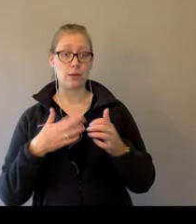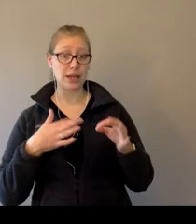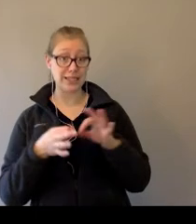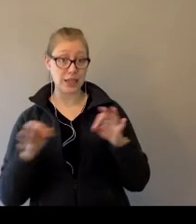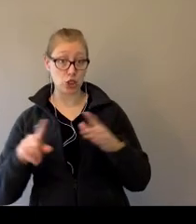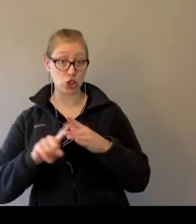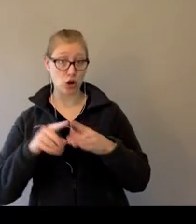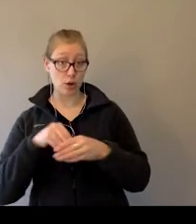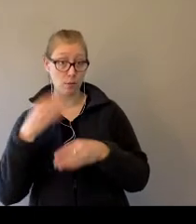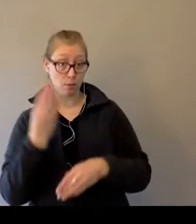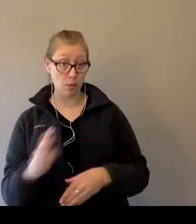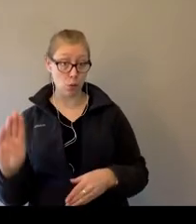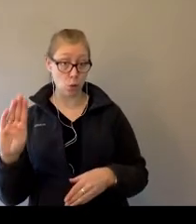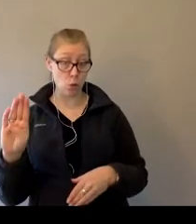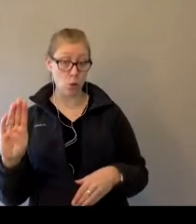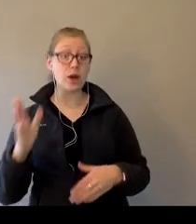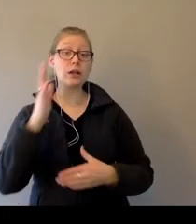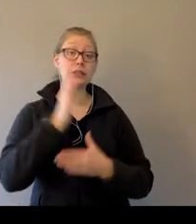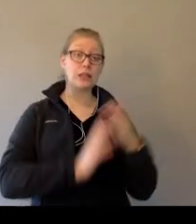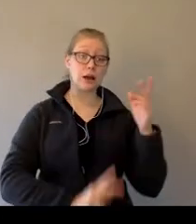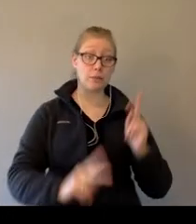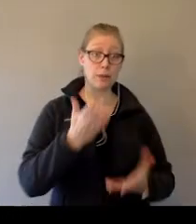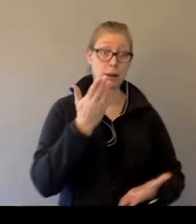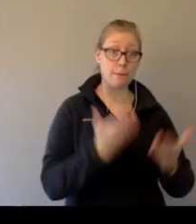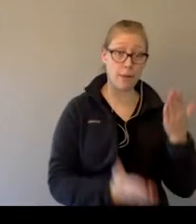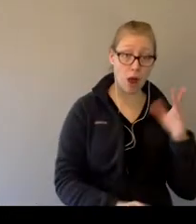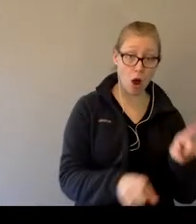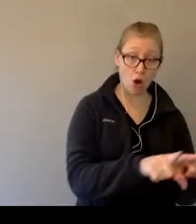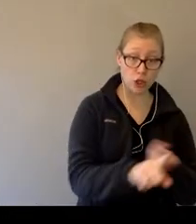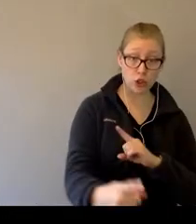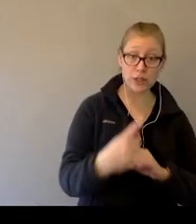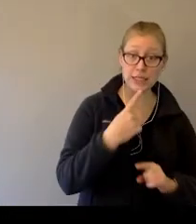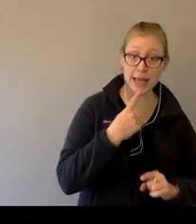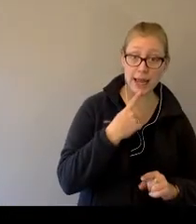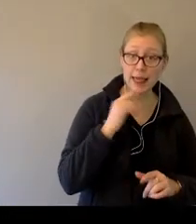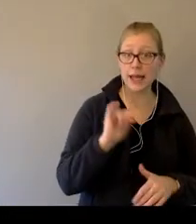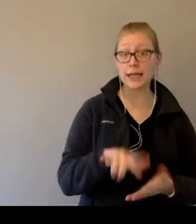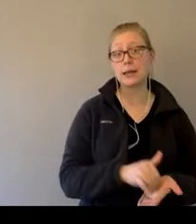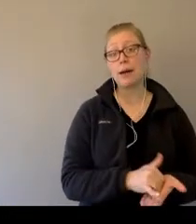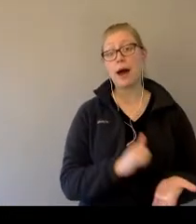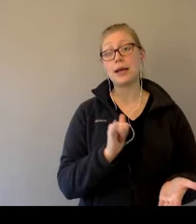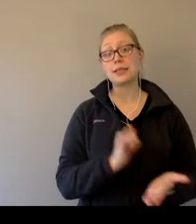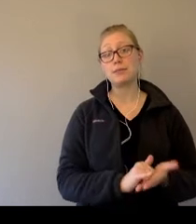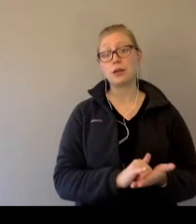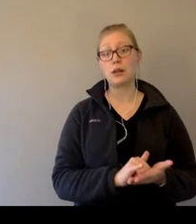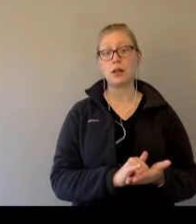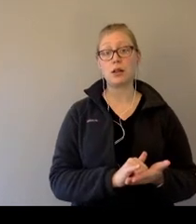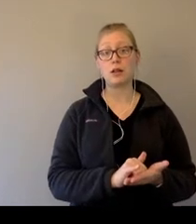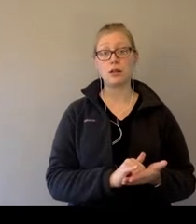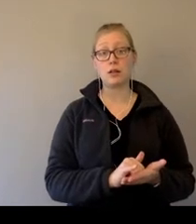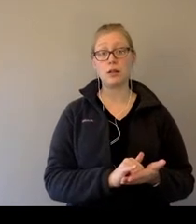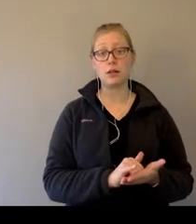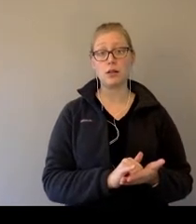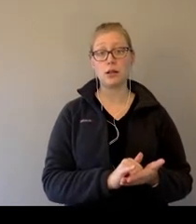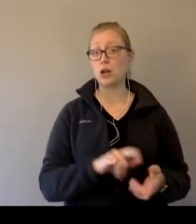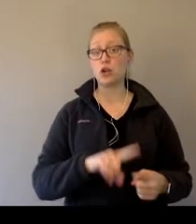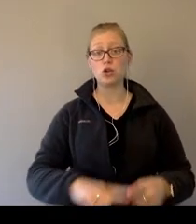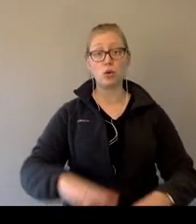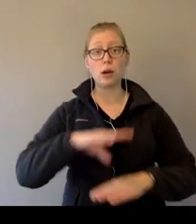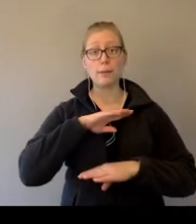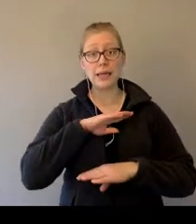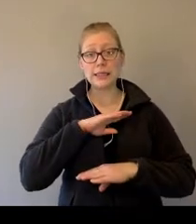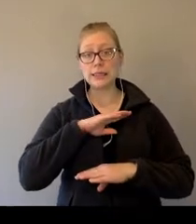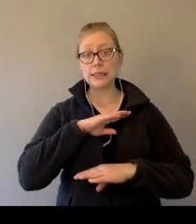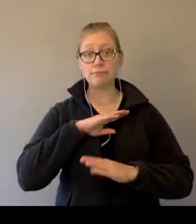starter in blue. Some people may also say that it is impossible to